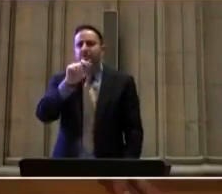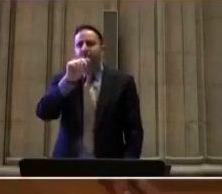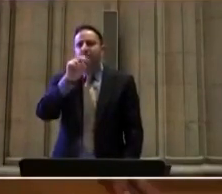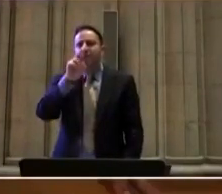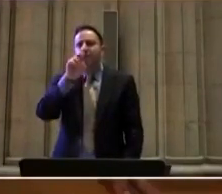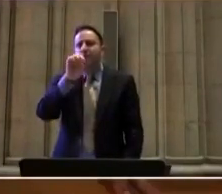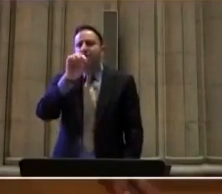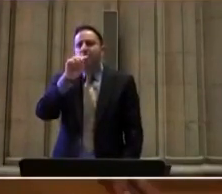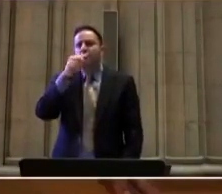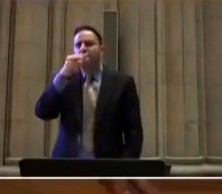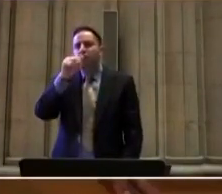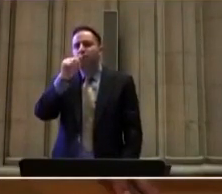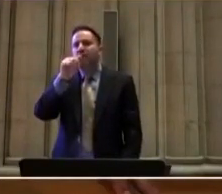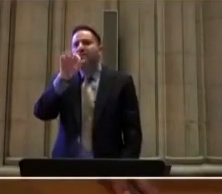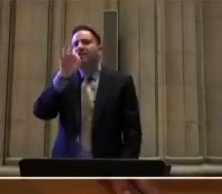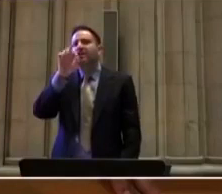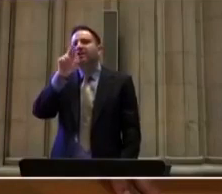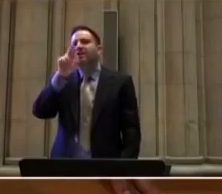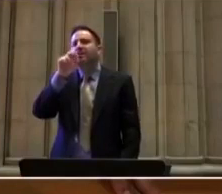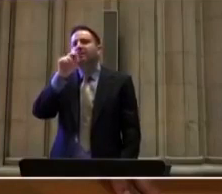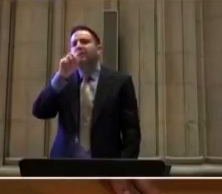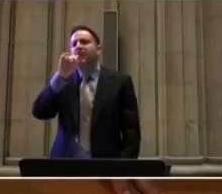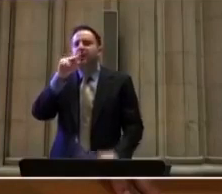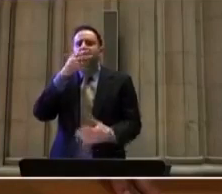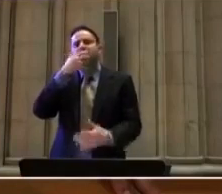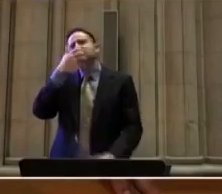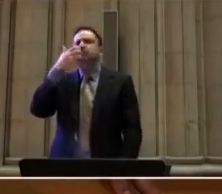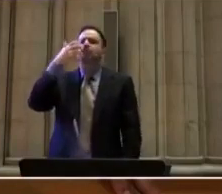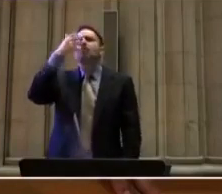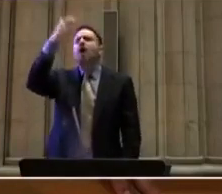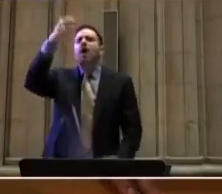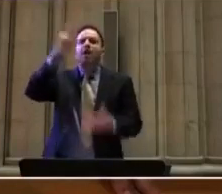Franklin pointed to when she sang, "Holy,